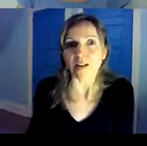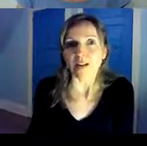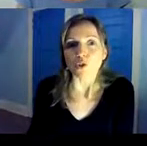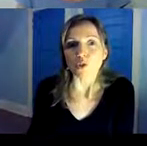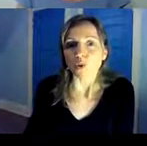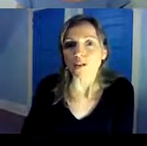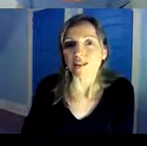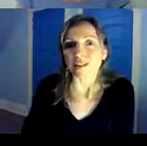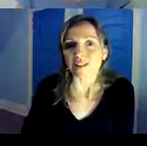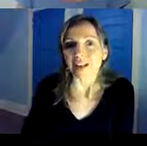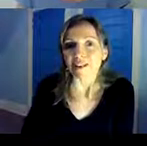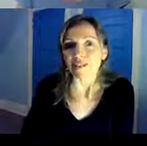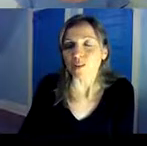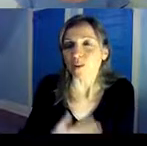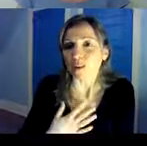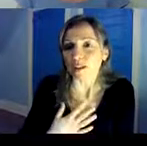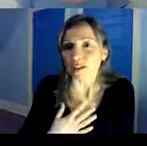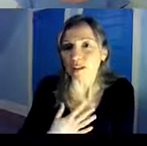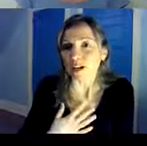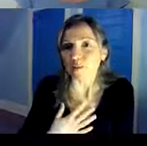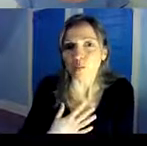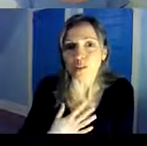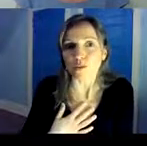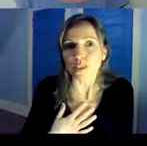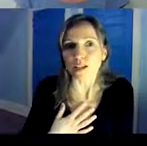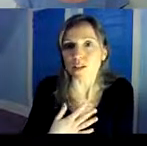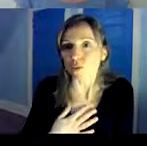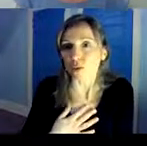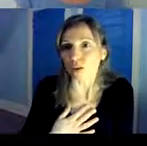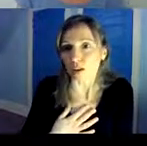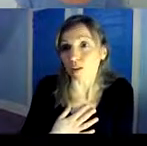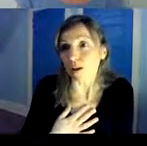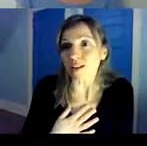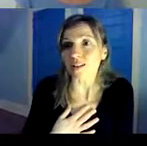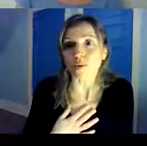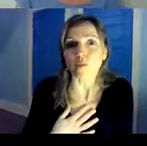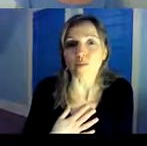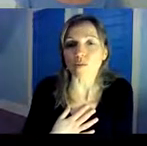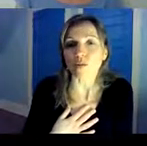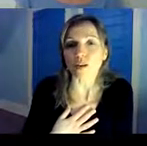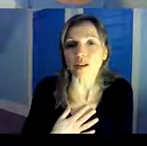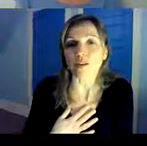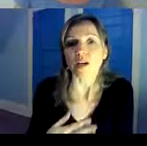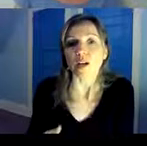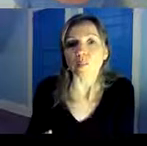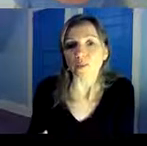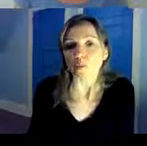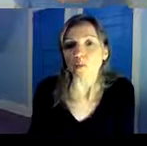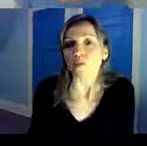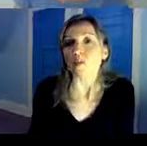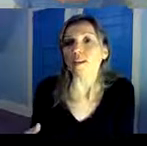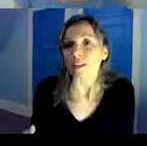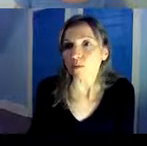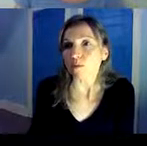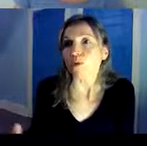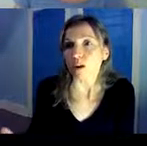well. So the one on the left is the one that I helped to produce and I use on a lot because it's the one for Southern Ontario, but there's one